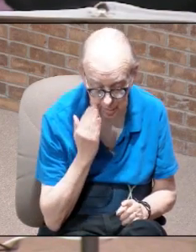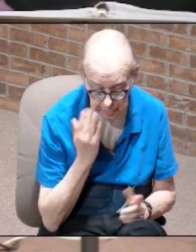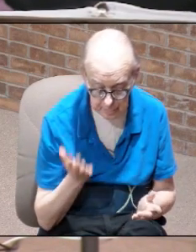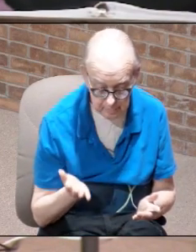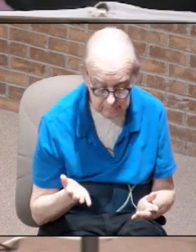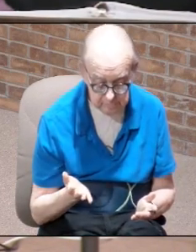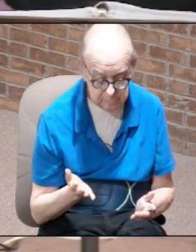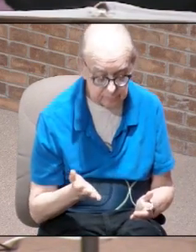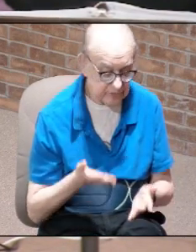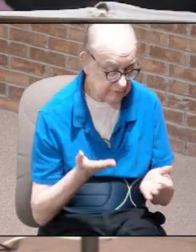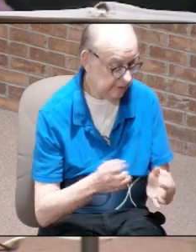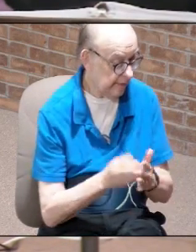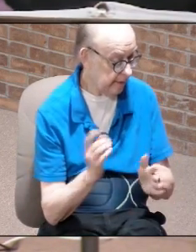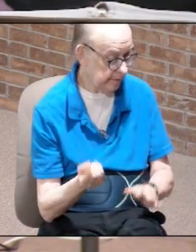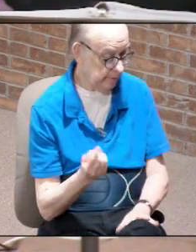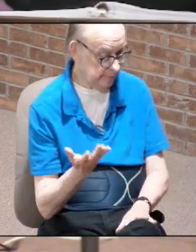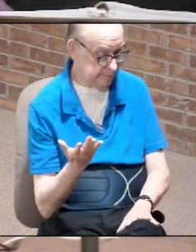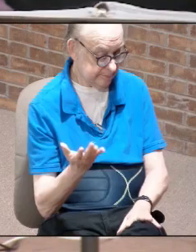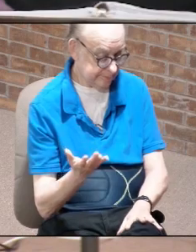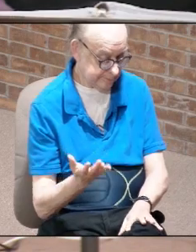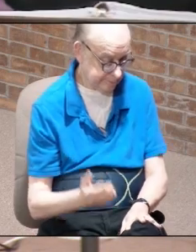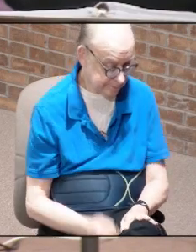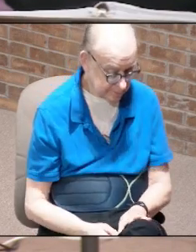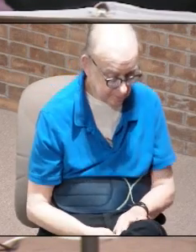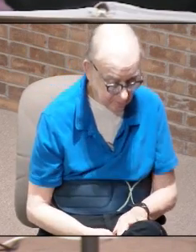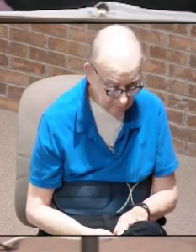And just leave it at that.